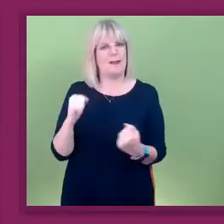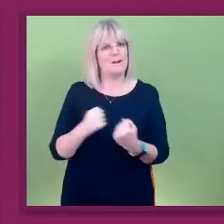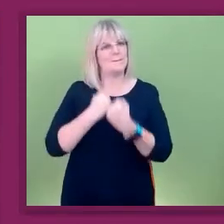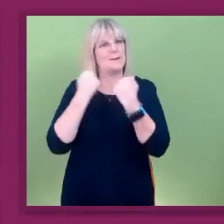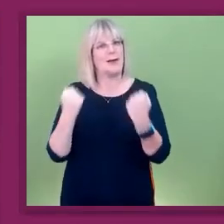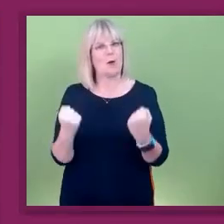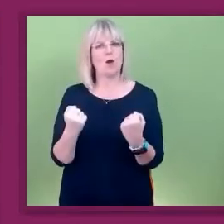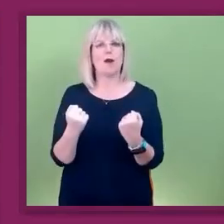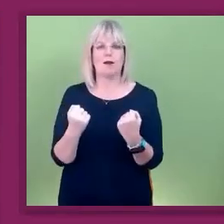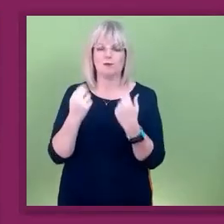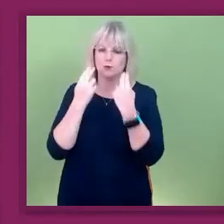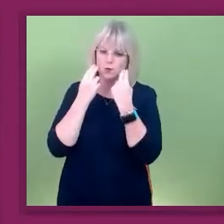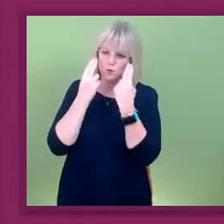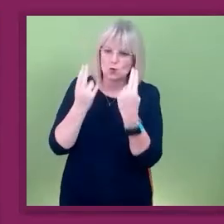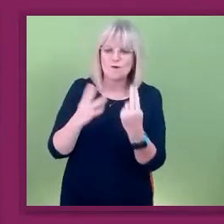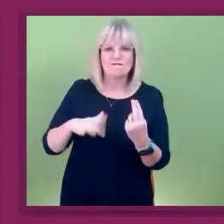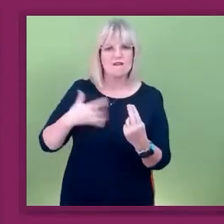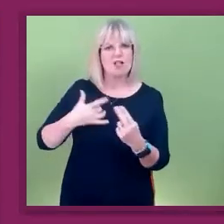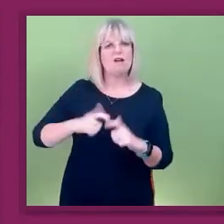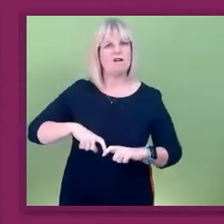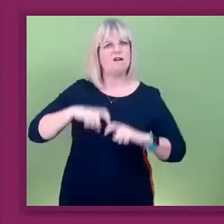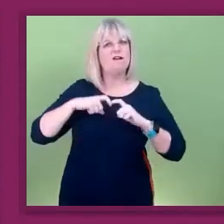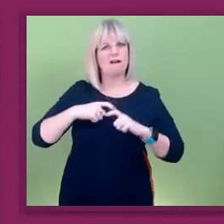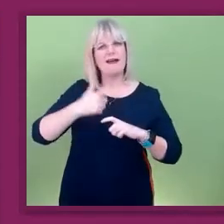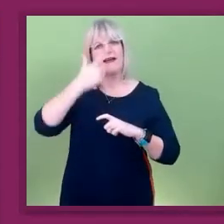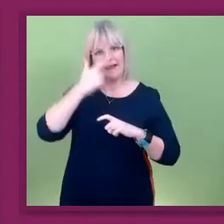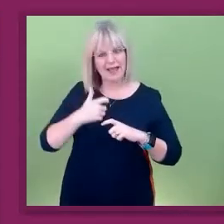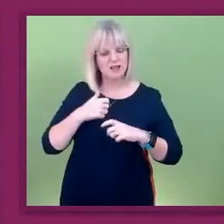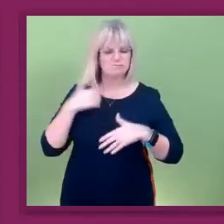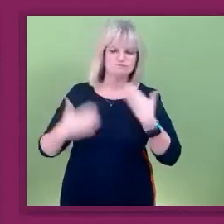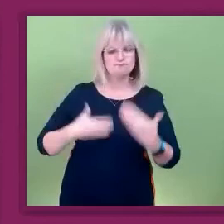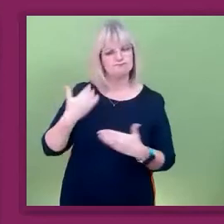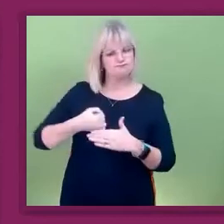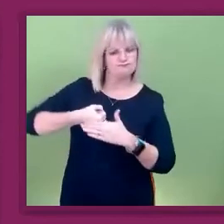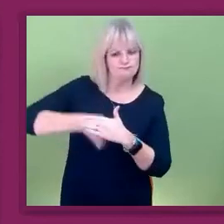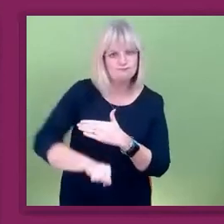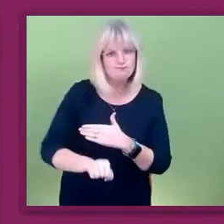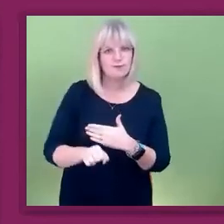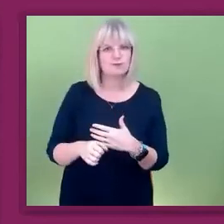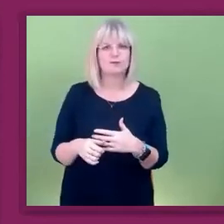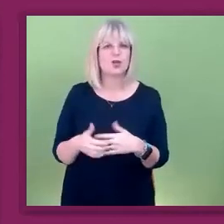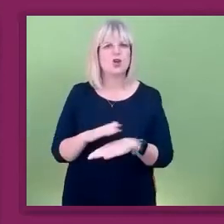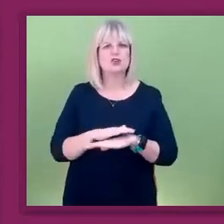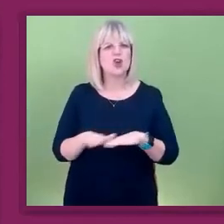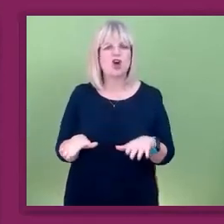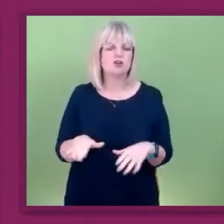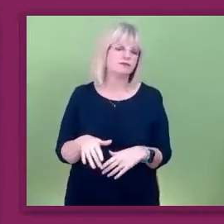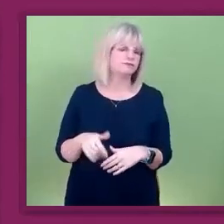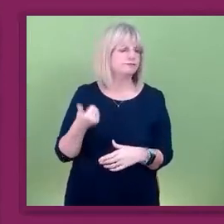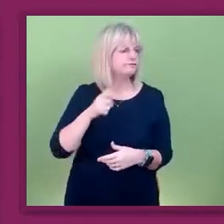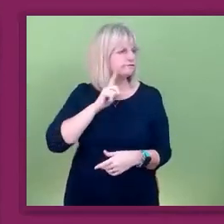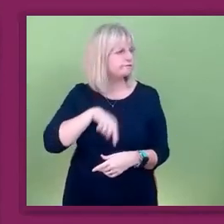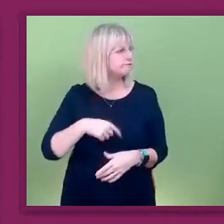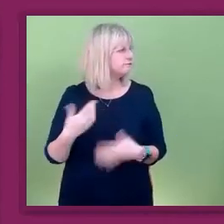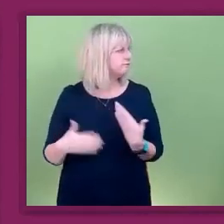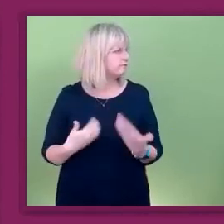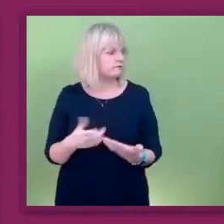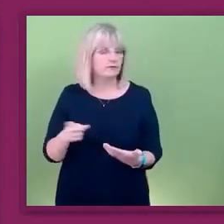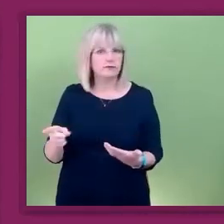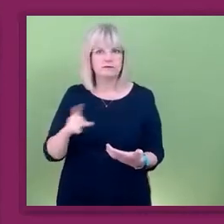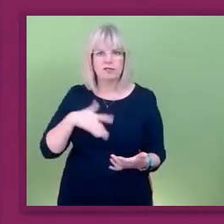do this, as opposed to being dismissed, making her feel like her voice doesn't matter. I